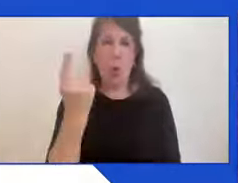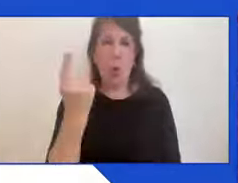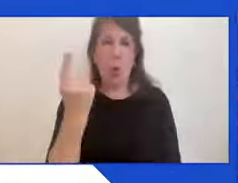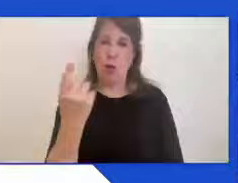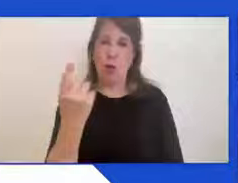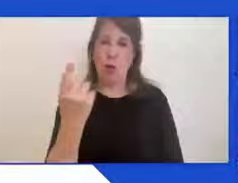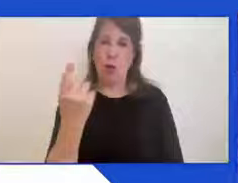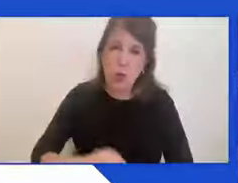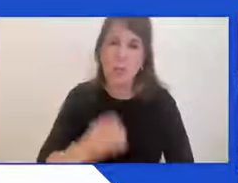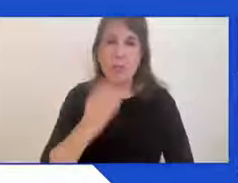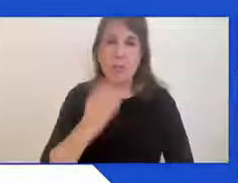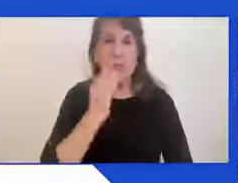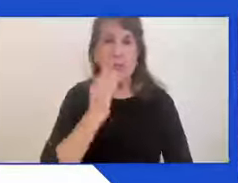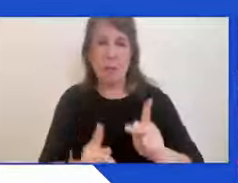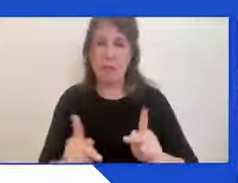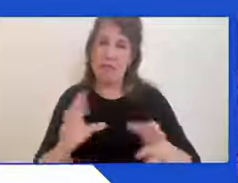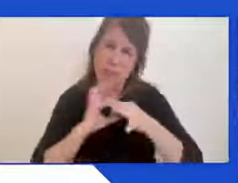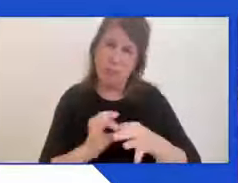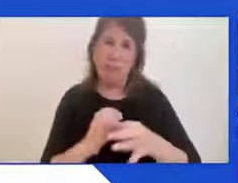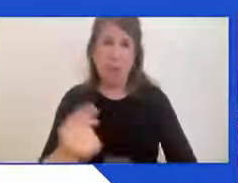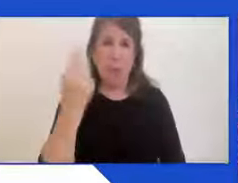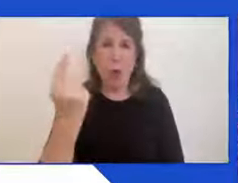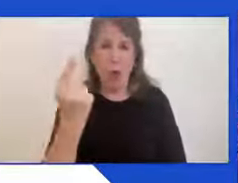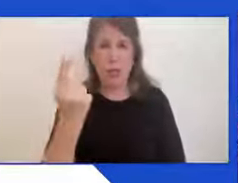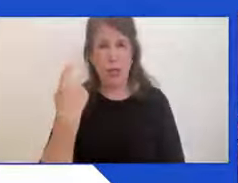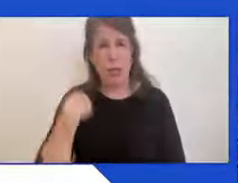We are one.